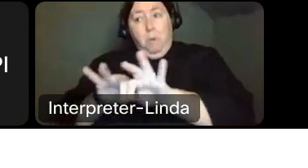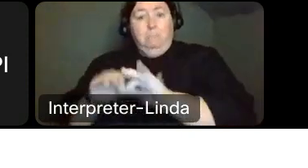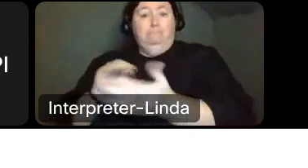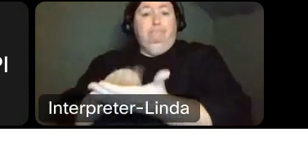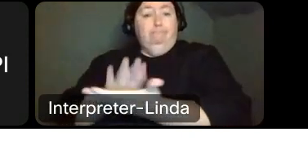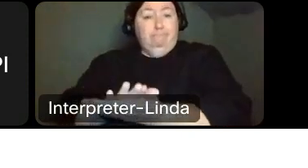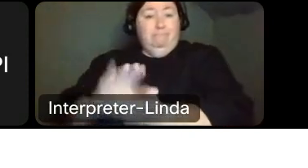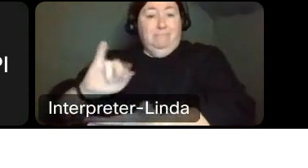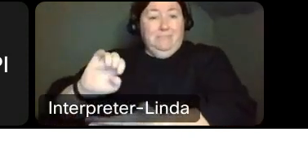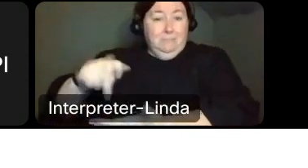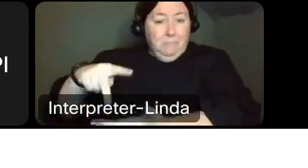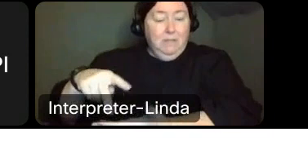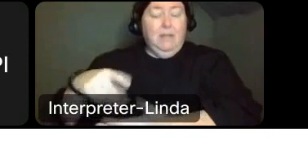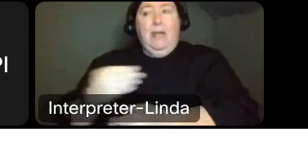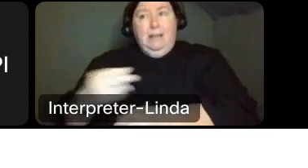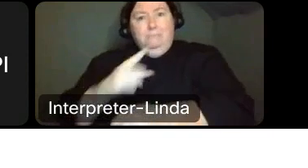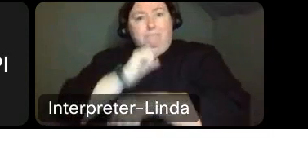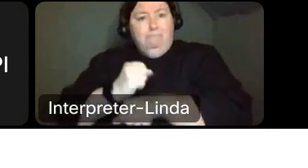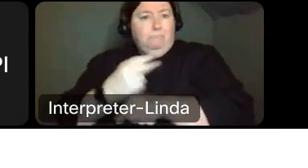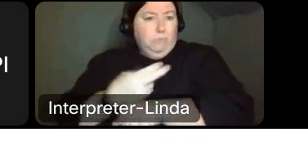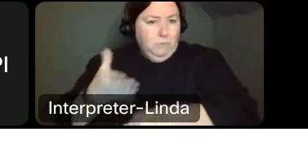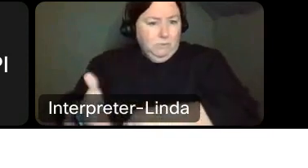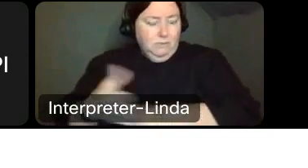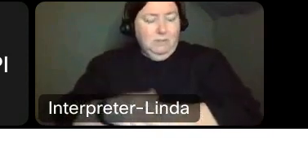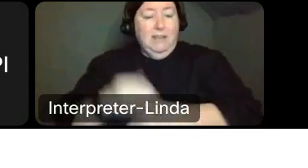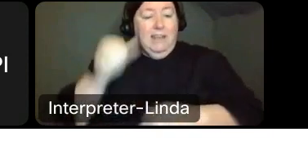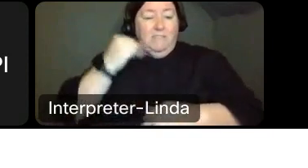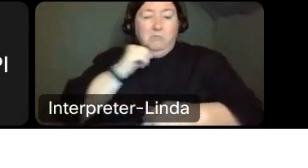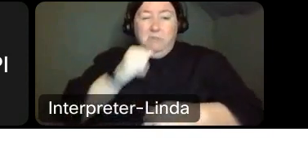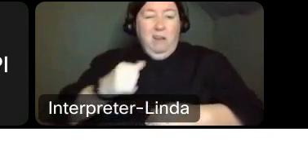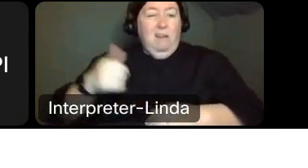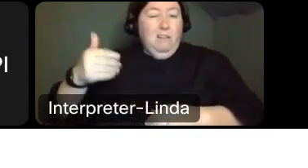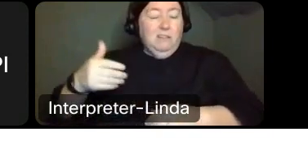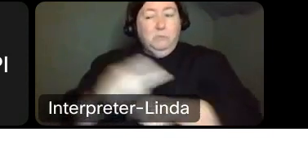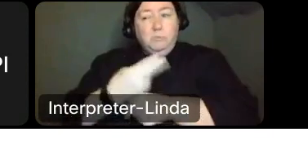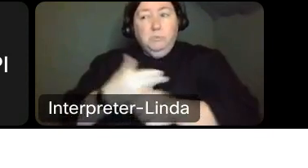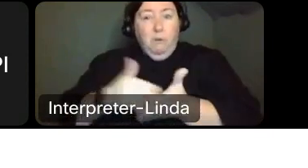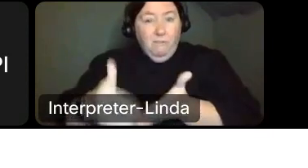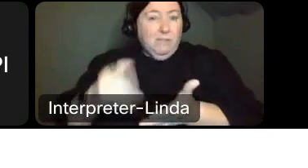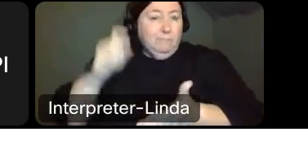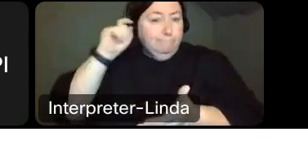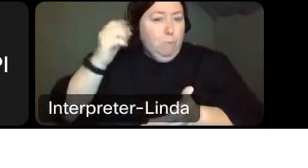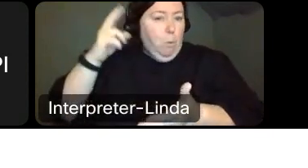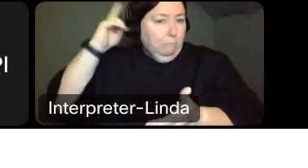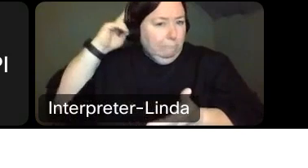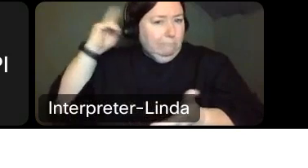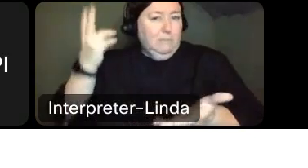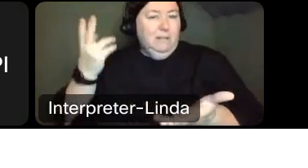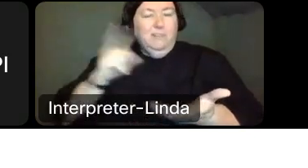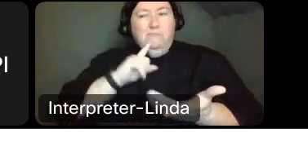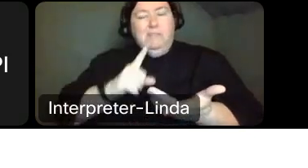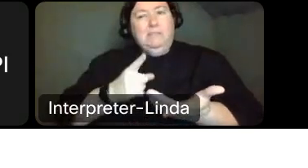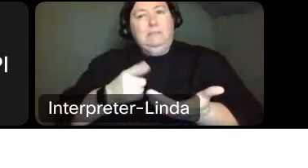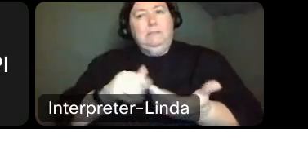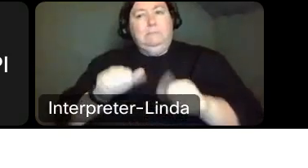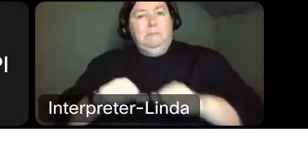at school, if we have issues centered around they're inconsistently using that technology or they're not using that technology, fundamentally that's likely